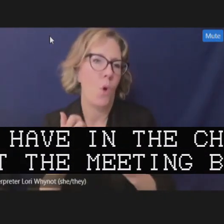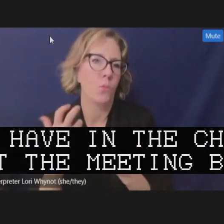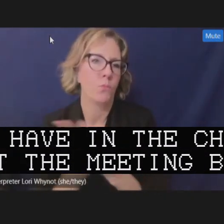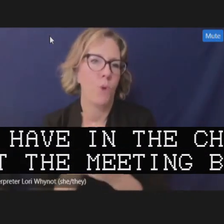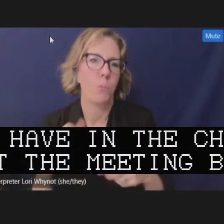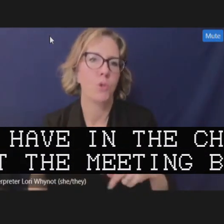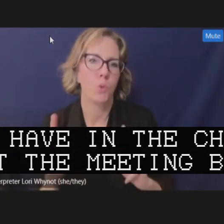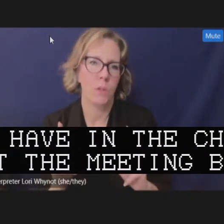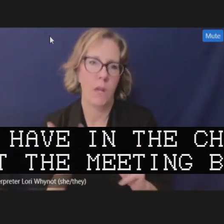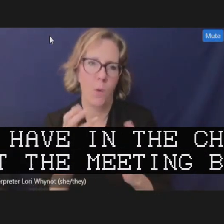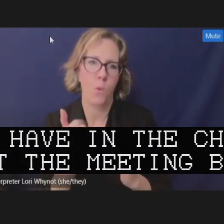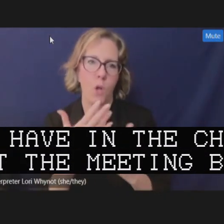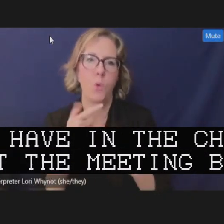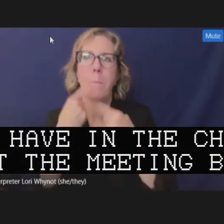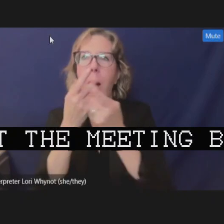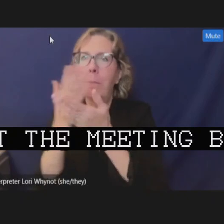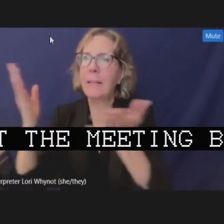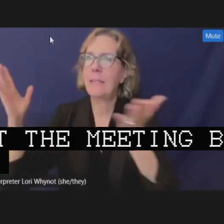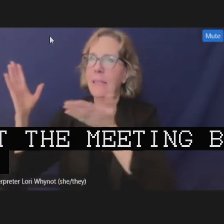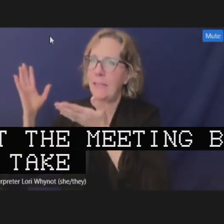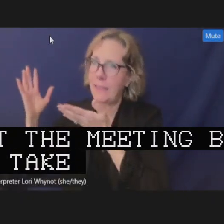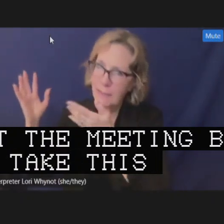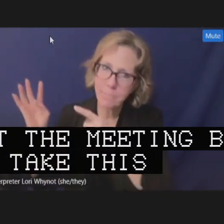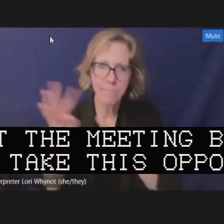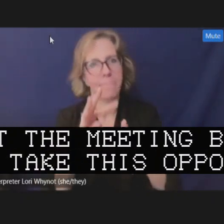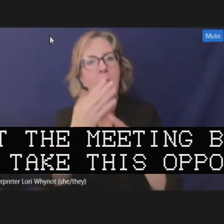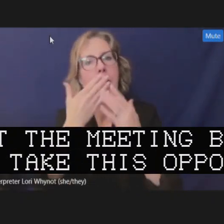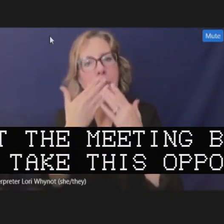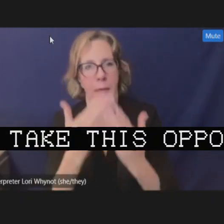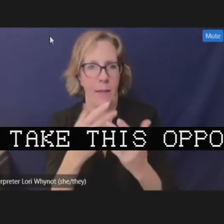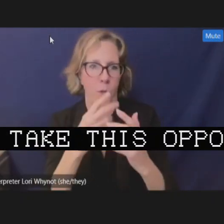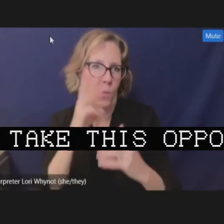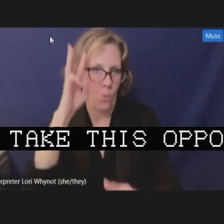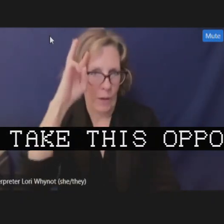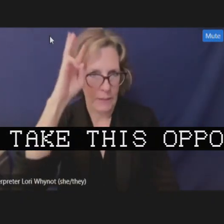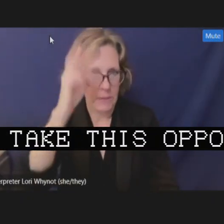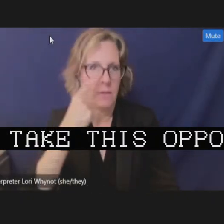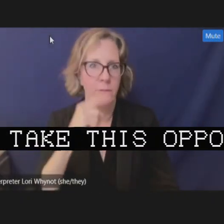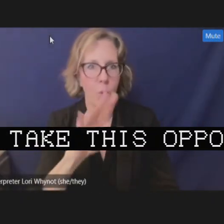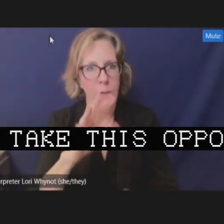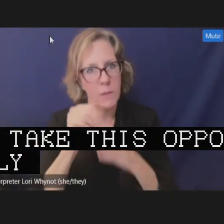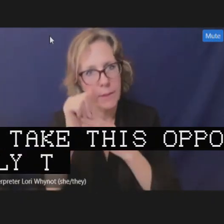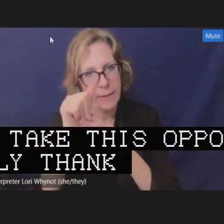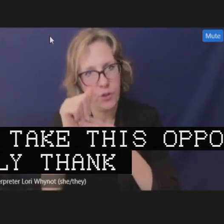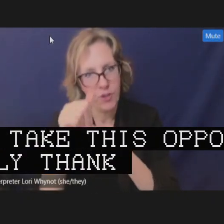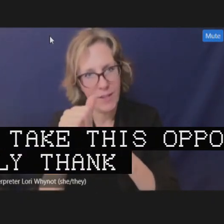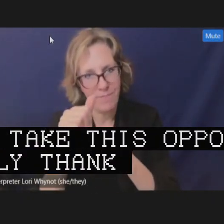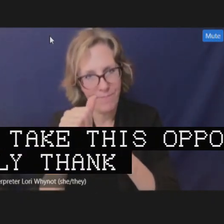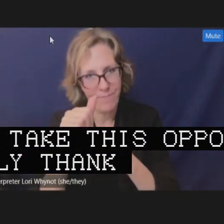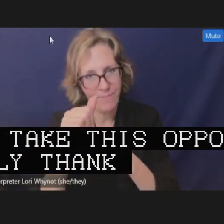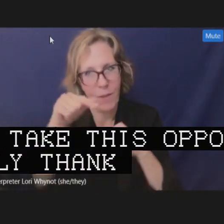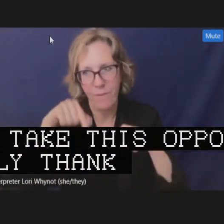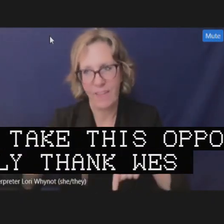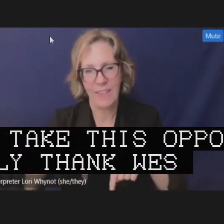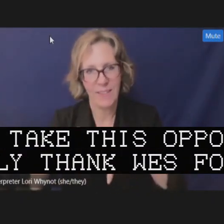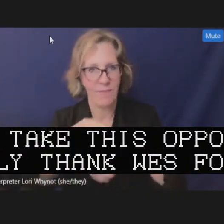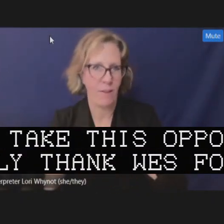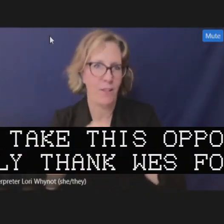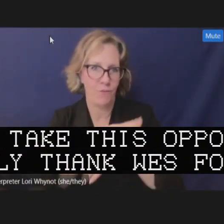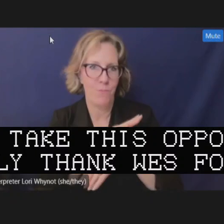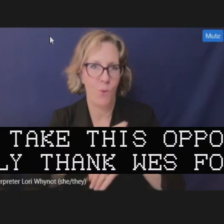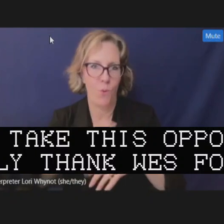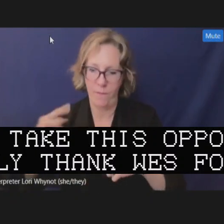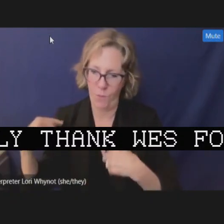opportunity to publicly thank Wes for his leadership of the advisory board for the